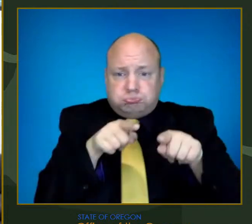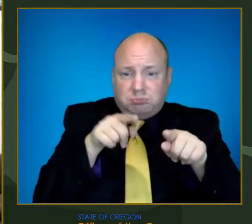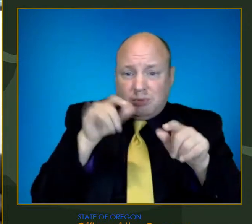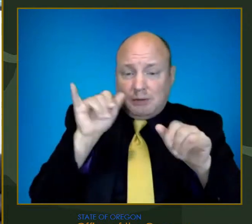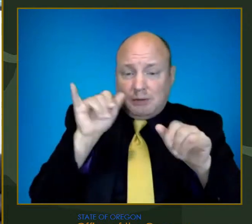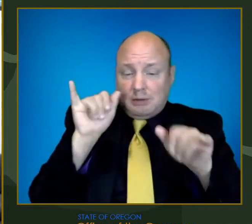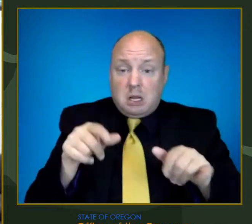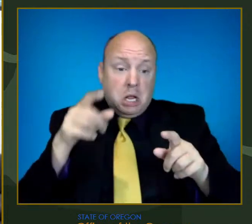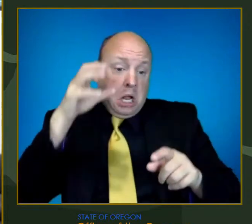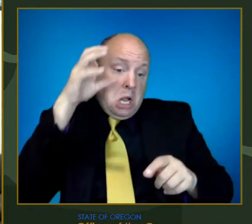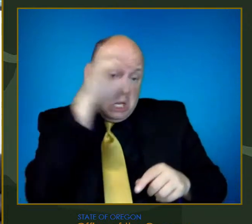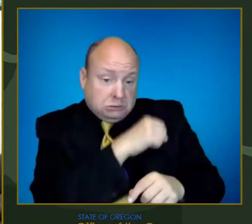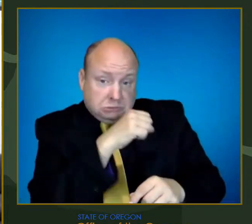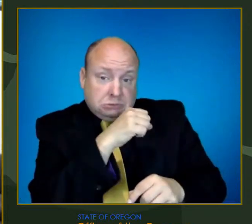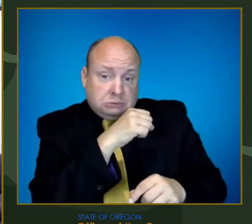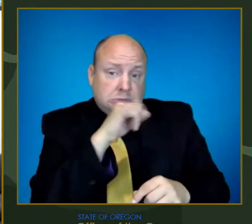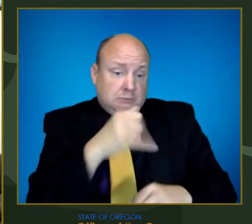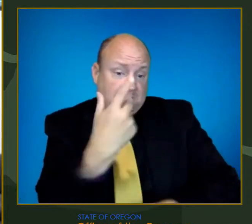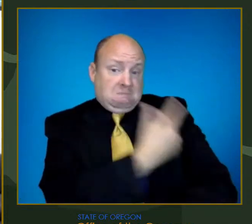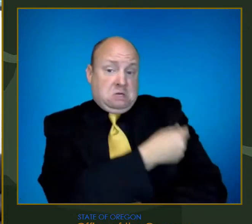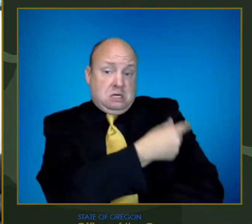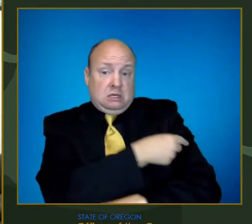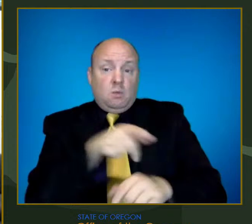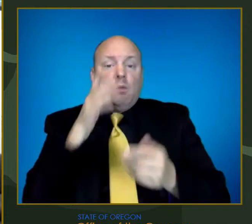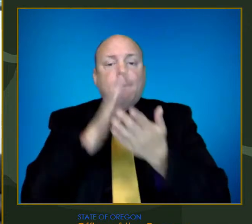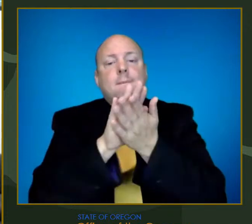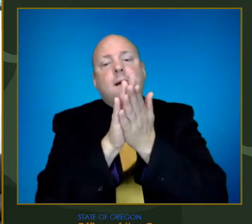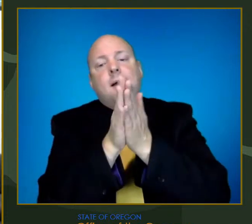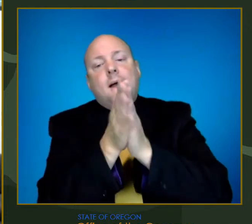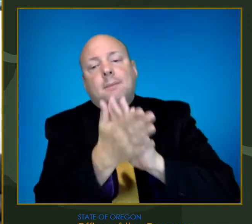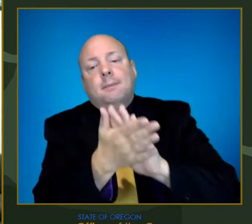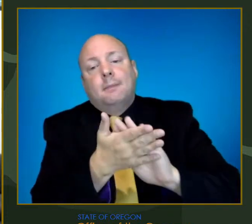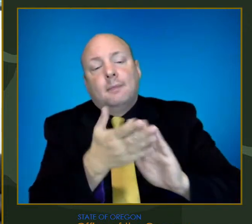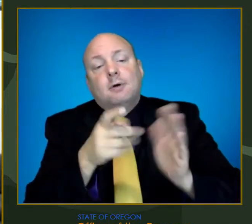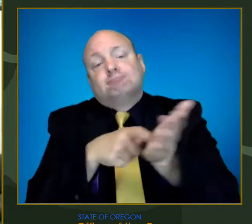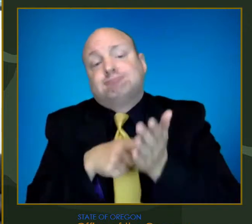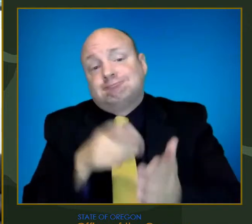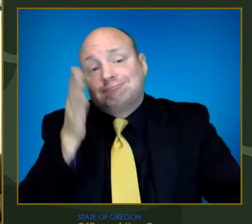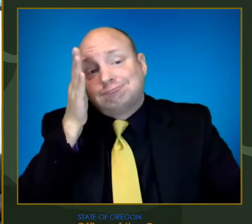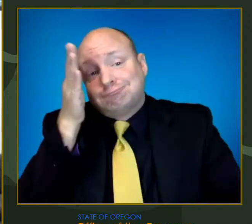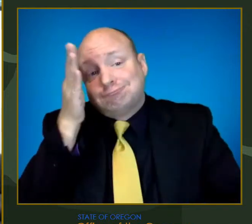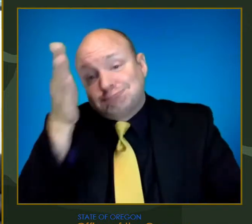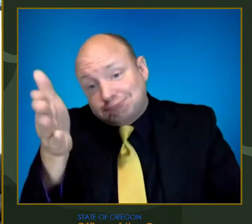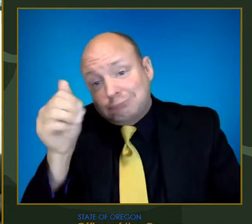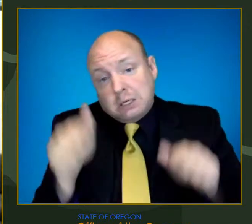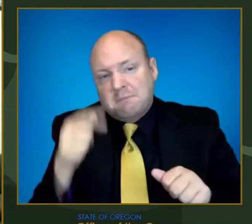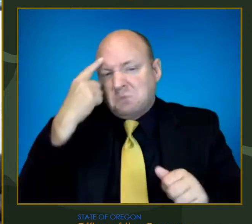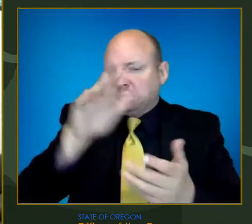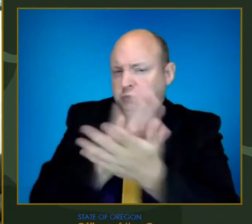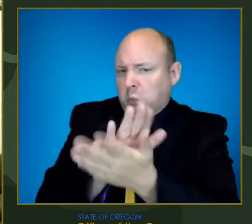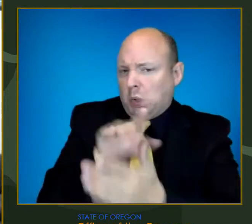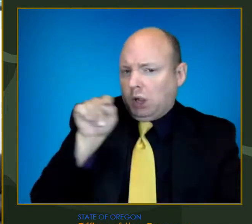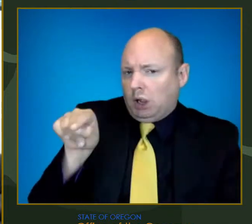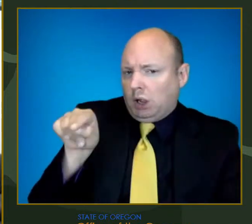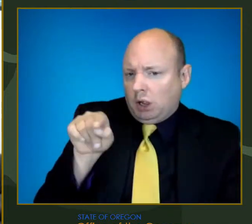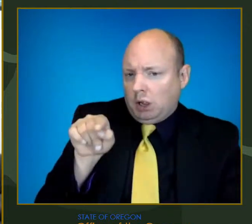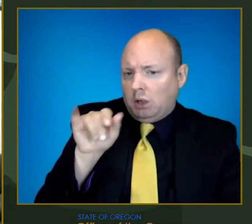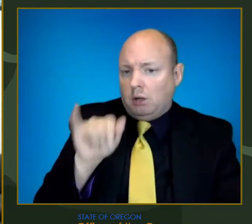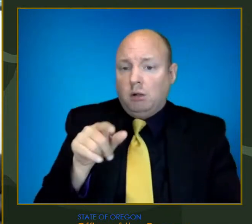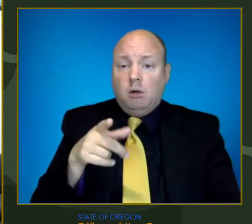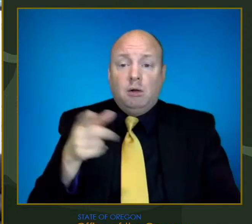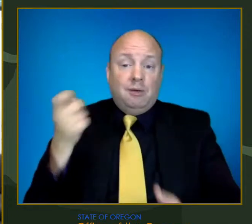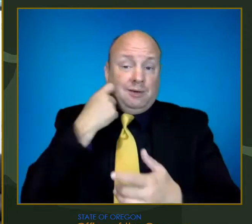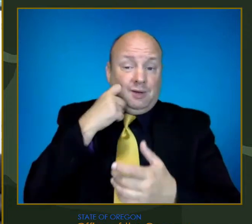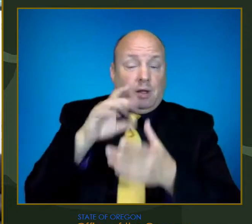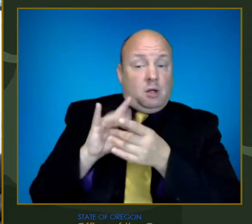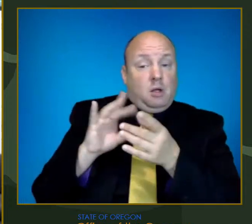would become a required vaccine for schools. That said, everything Director Gill said is exactly right about how these vaccines are safe